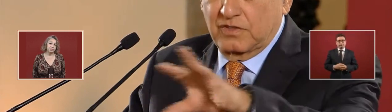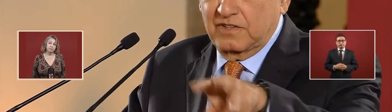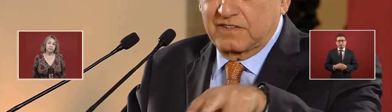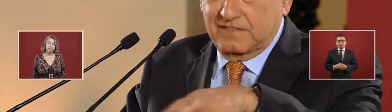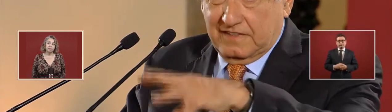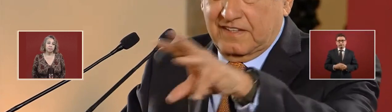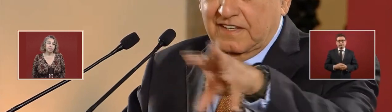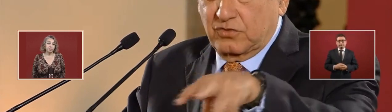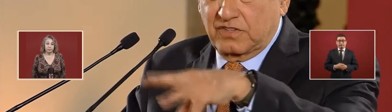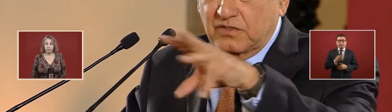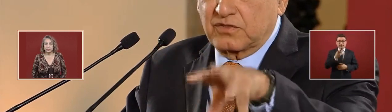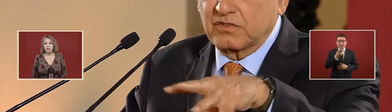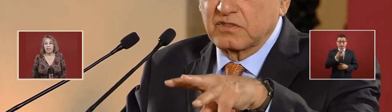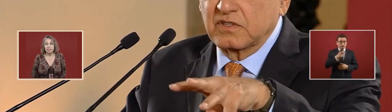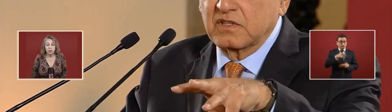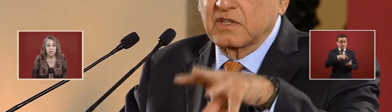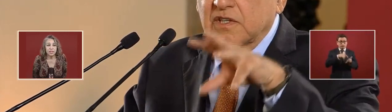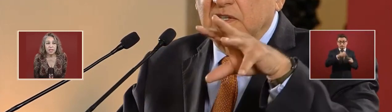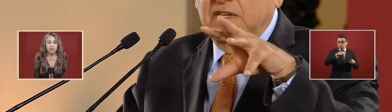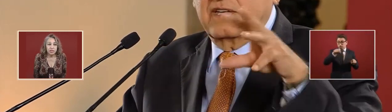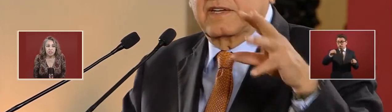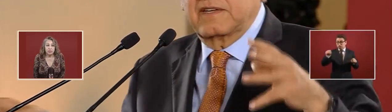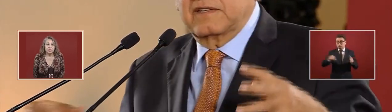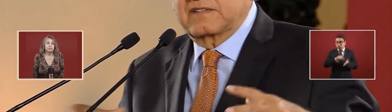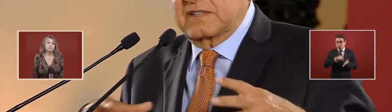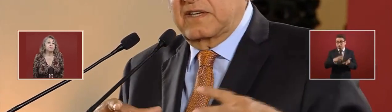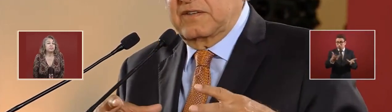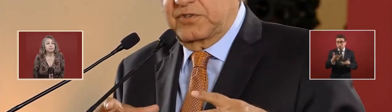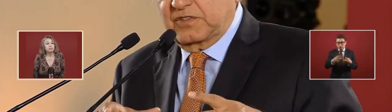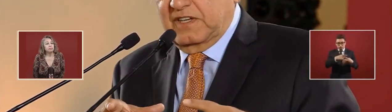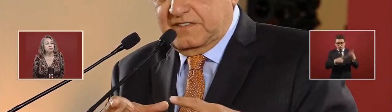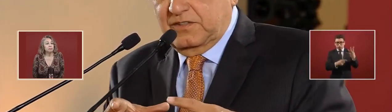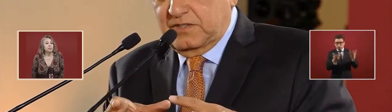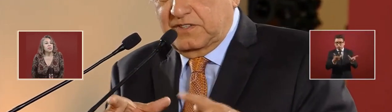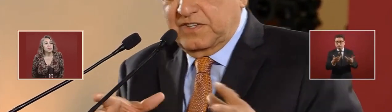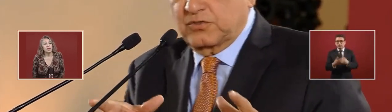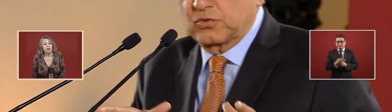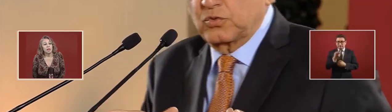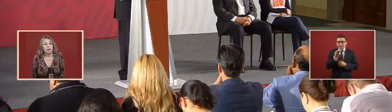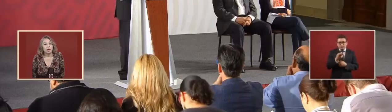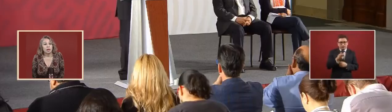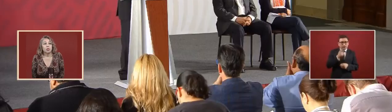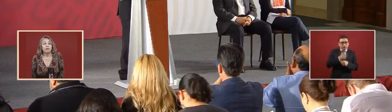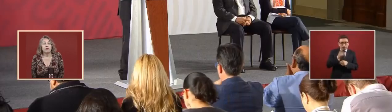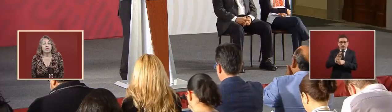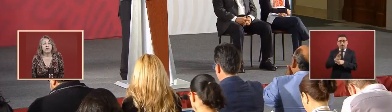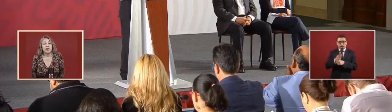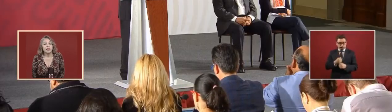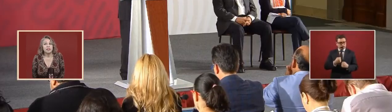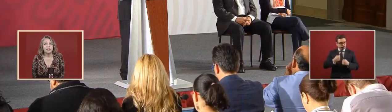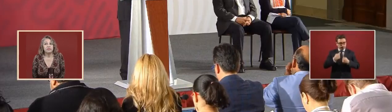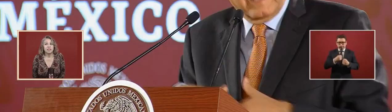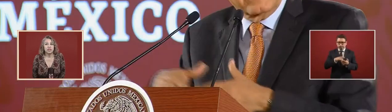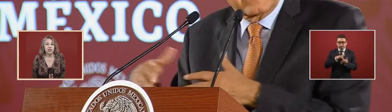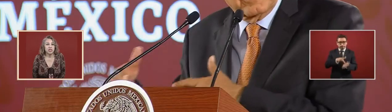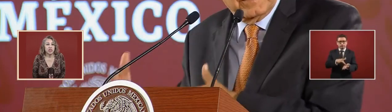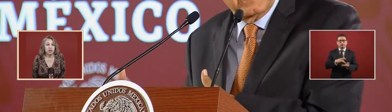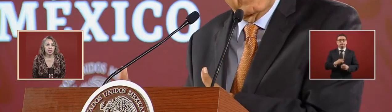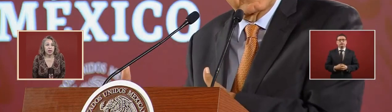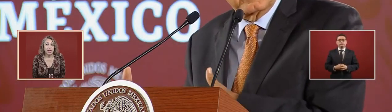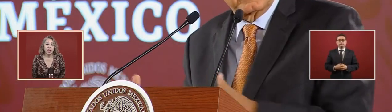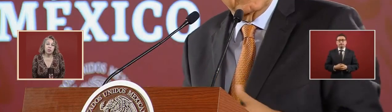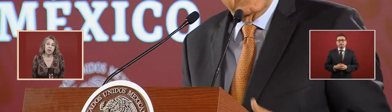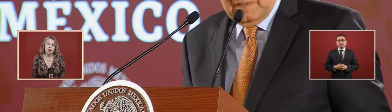Eso es, hacen estos centros. That's what these centers do. Se está fortaleciendo esta infraestructura. We're fortifying this